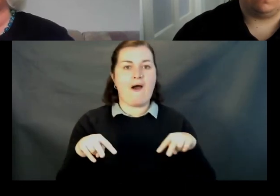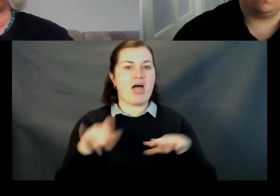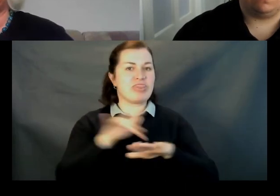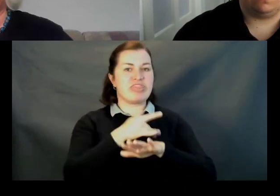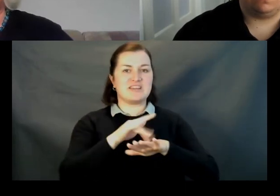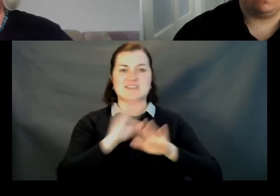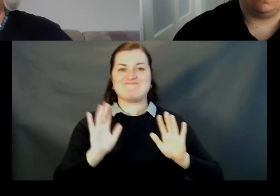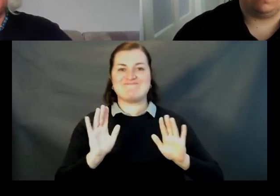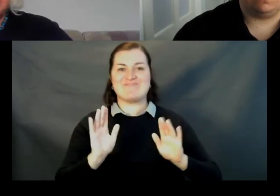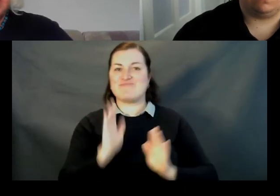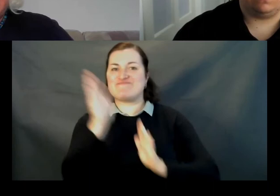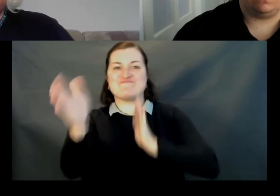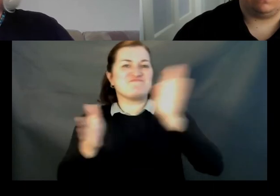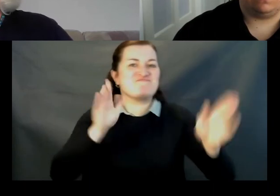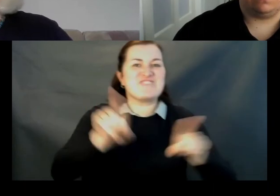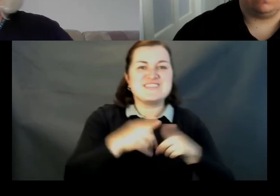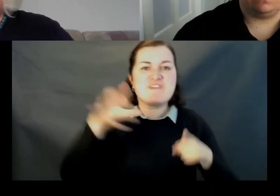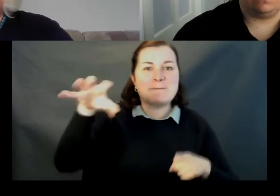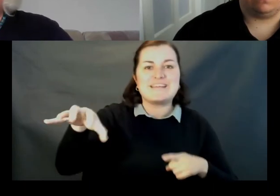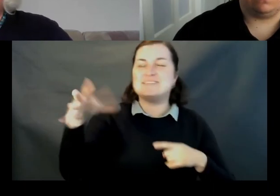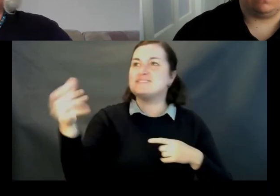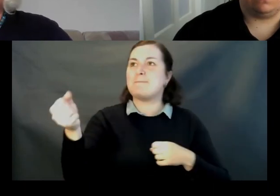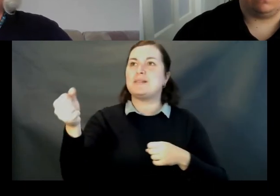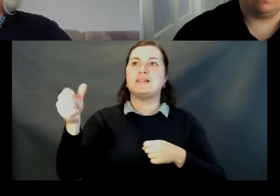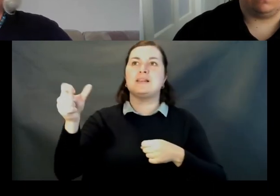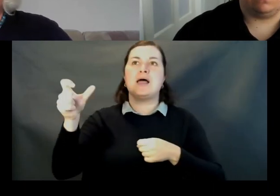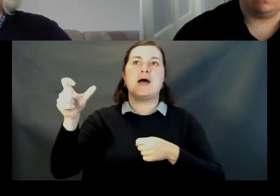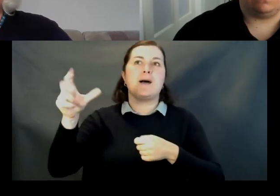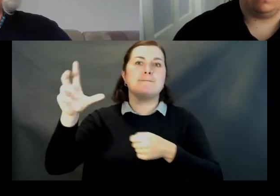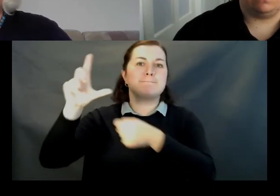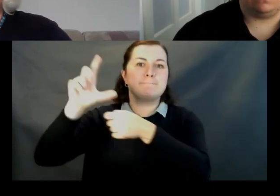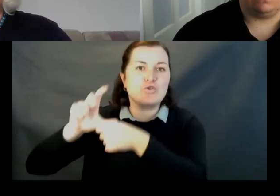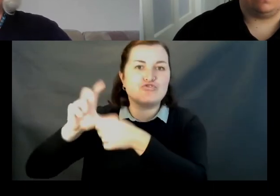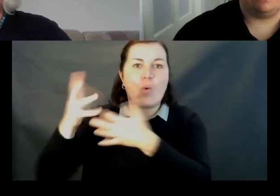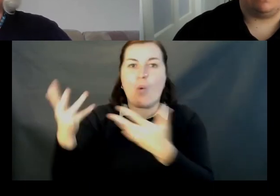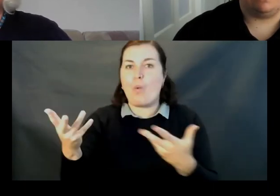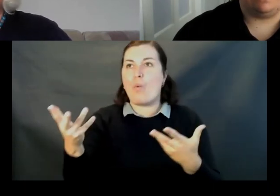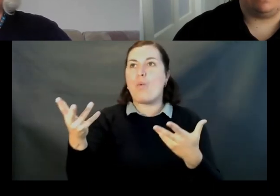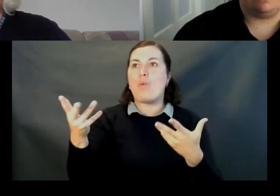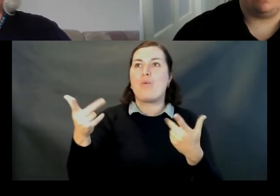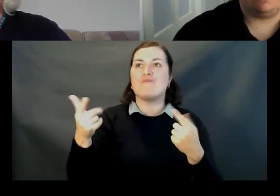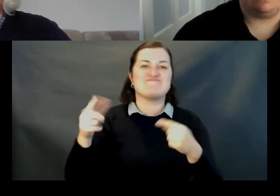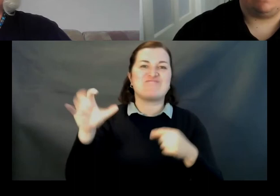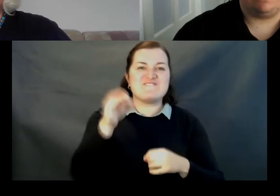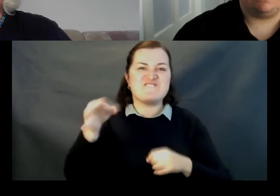there is work being done out there, but it's really slow and it really needs a kick. Really needs a kick.